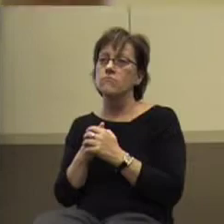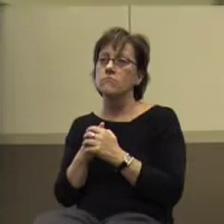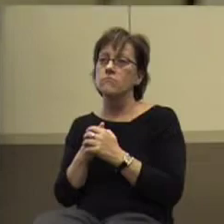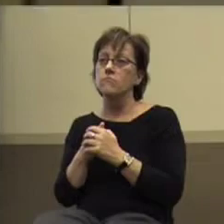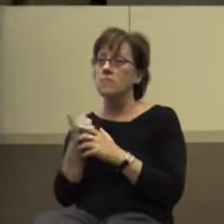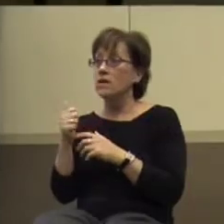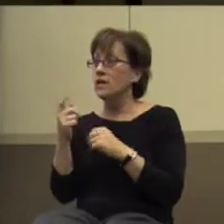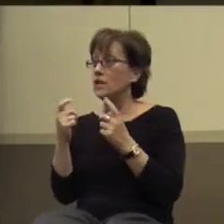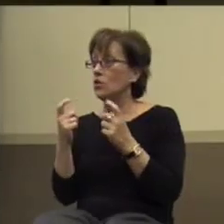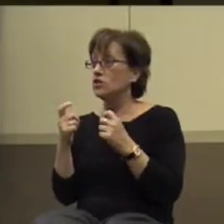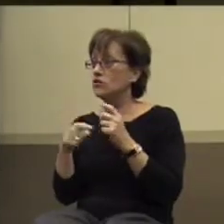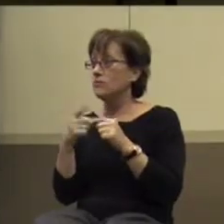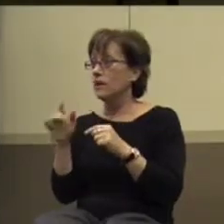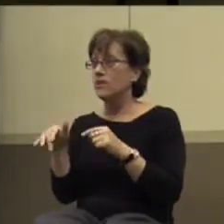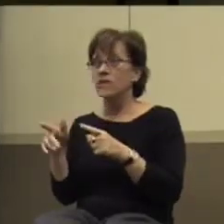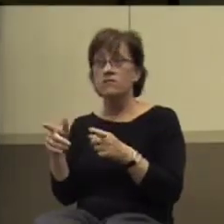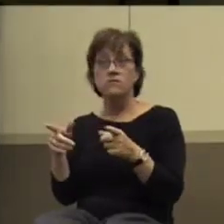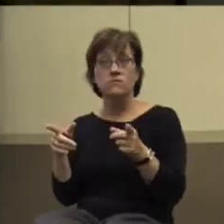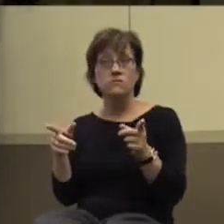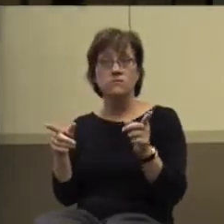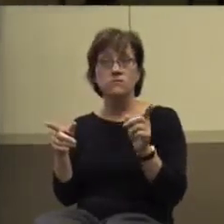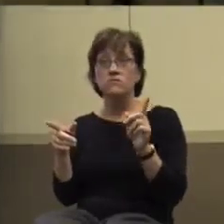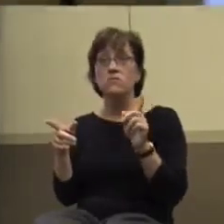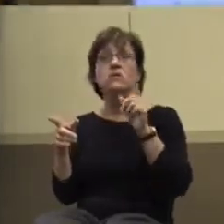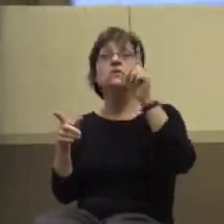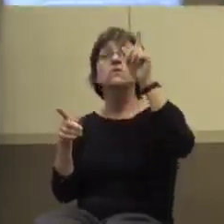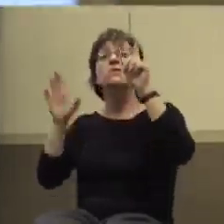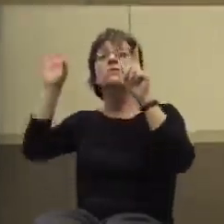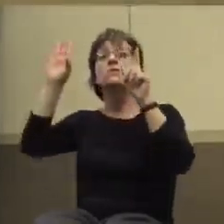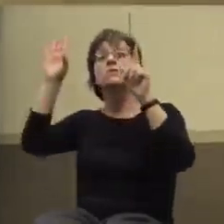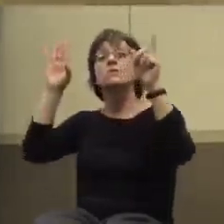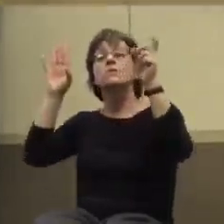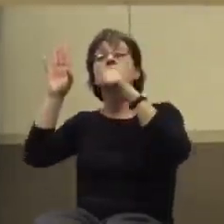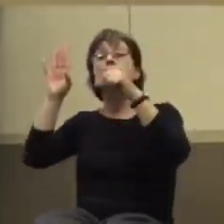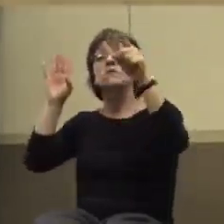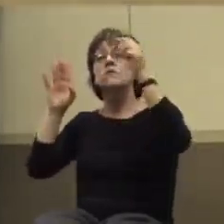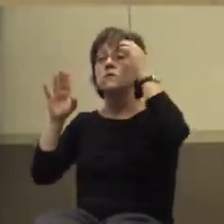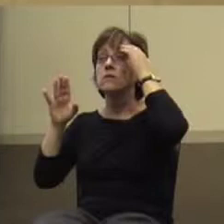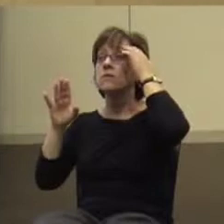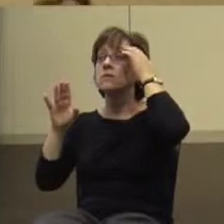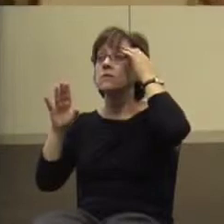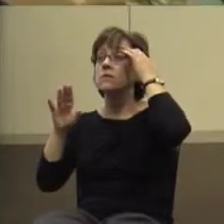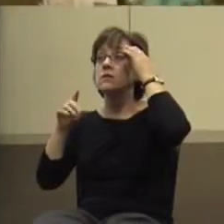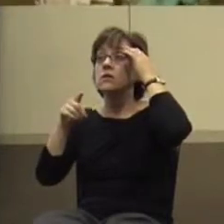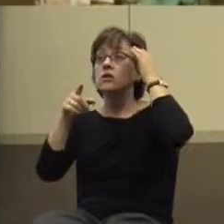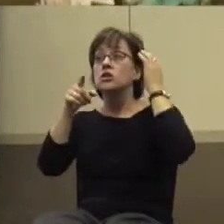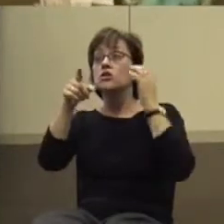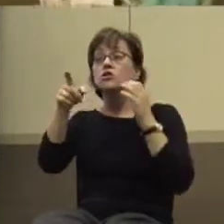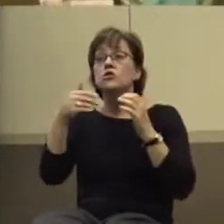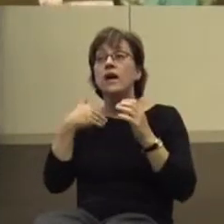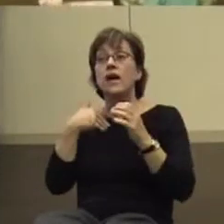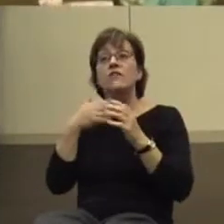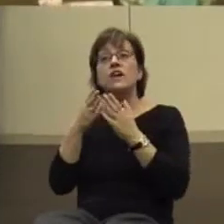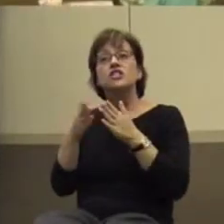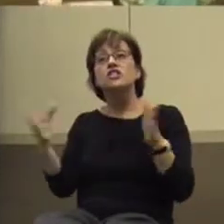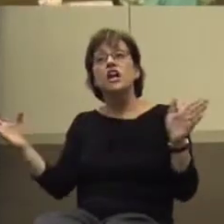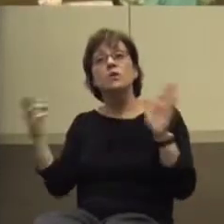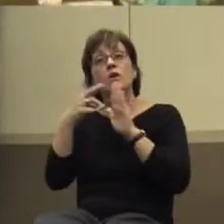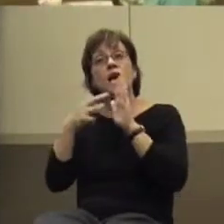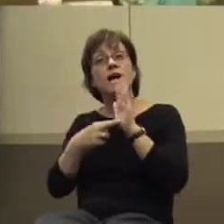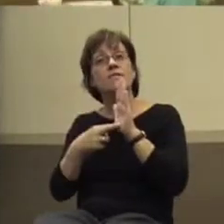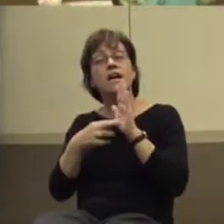Would you have a Yeah. general guideline as to when you're doing momentary time sampling, what would be a